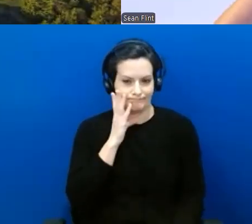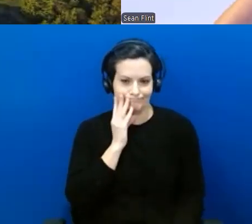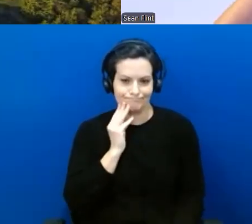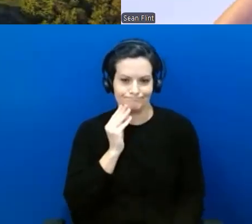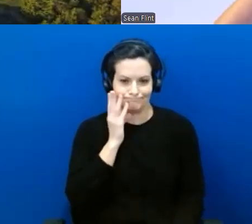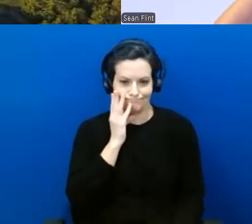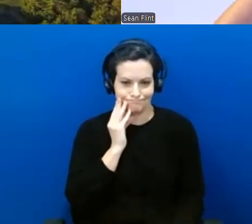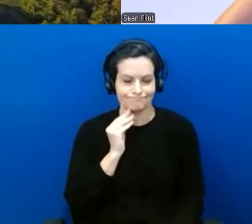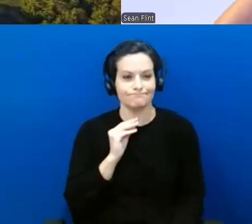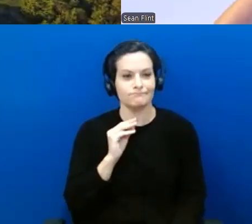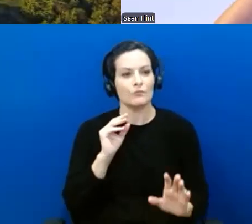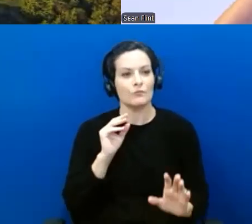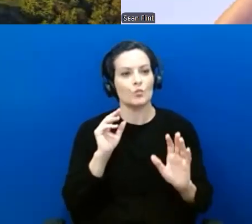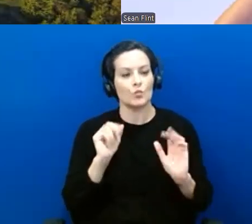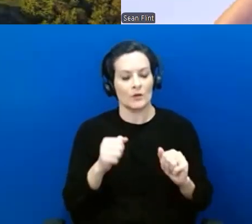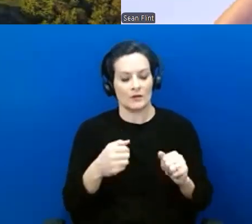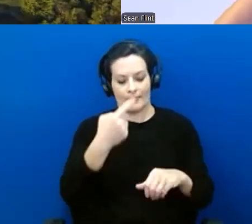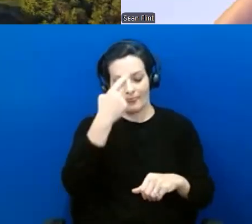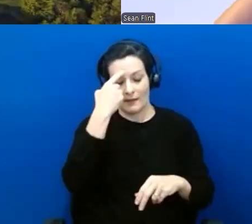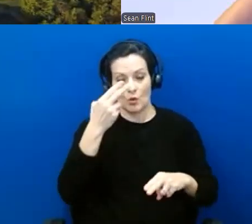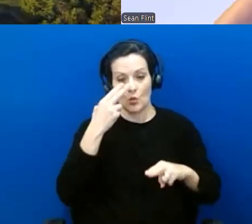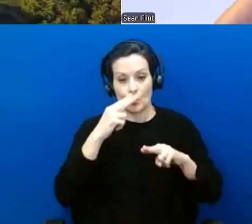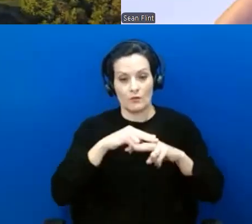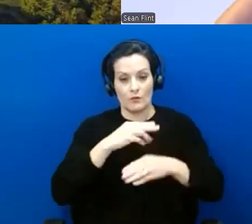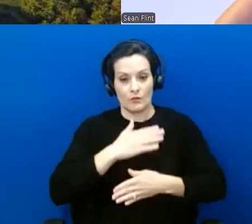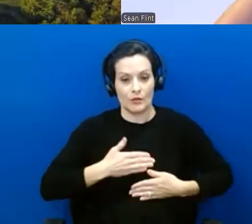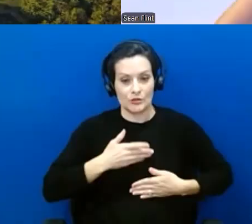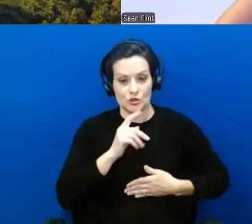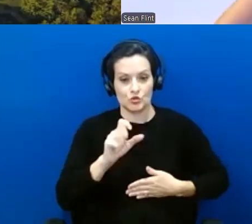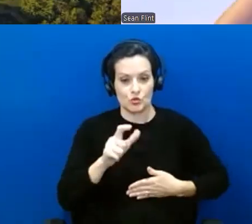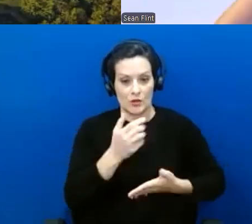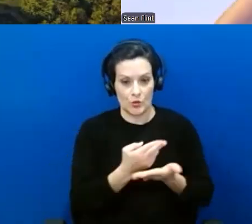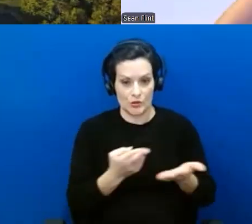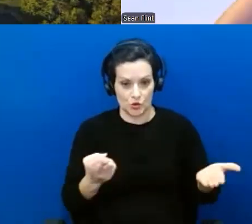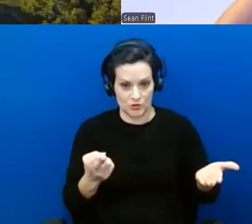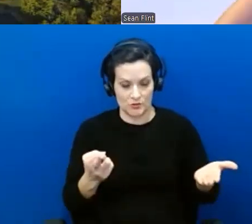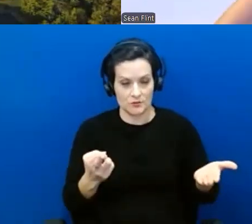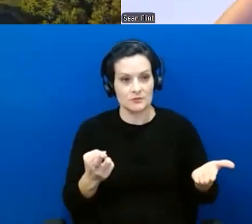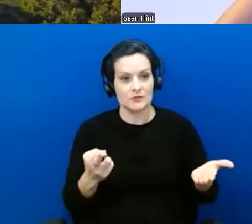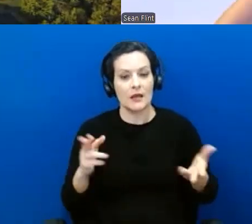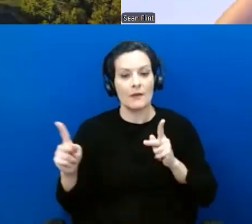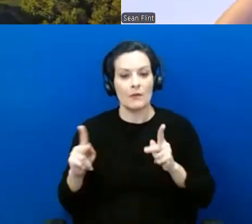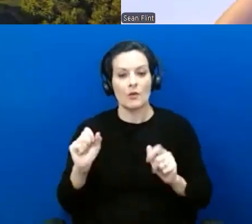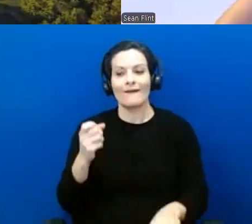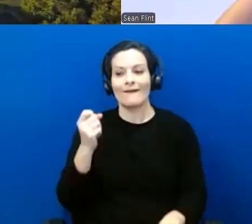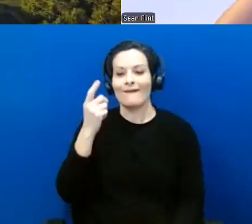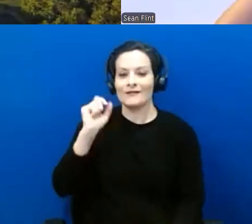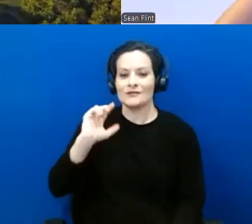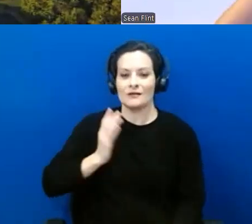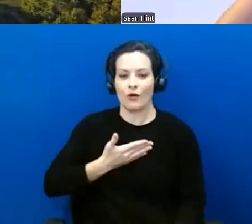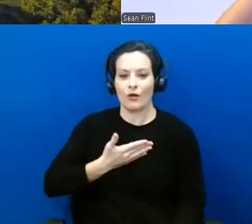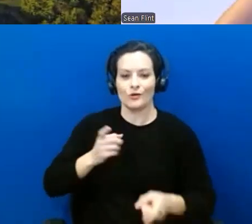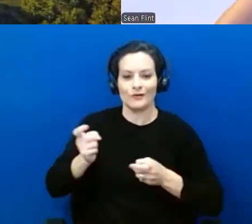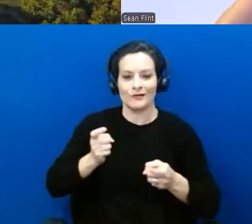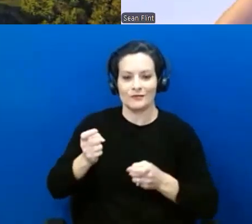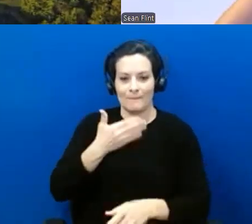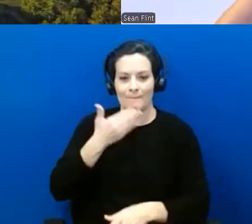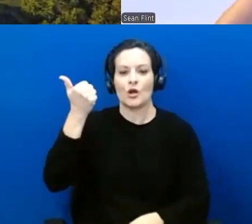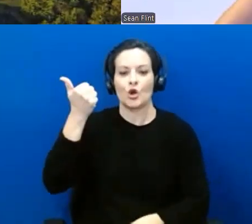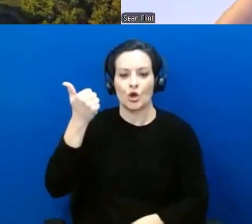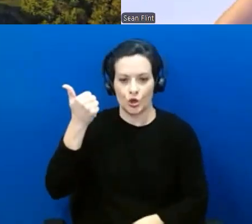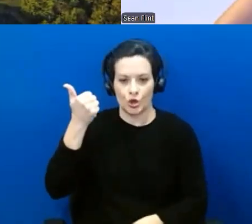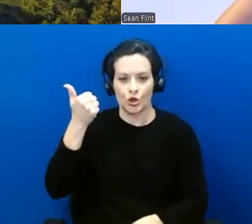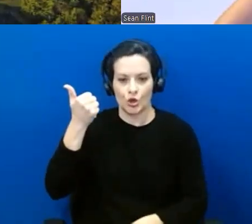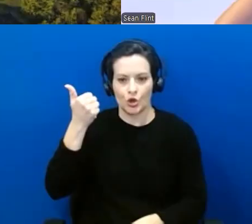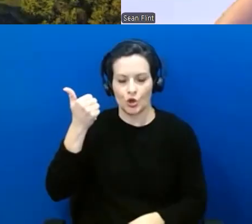can leverage recreational trail resources to help people better understand forest management generally. I think that's something that